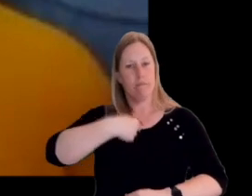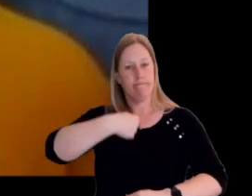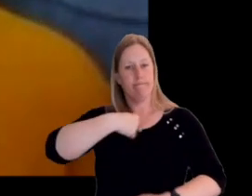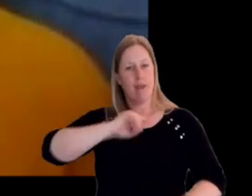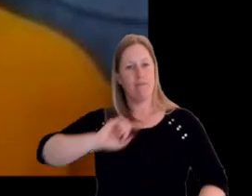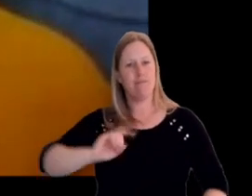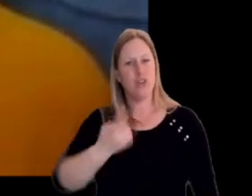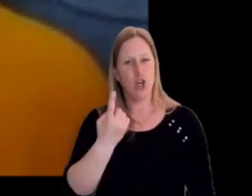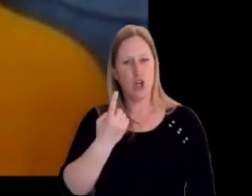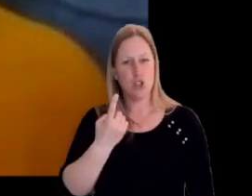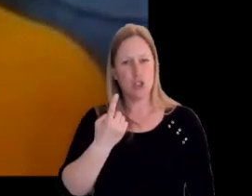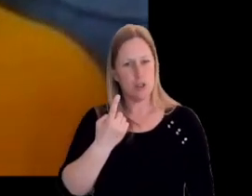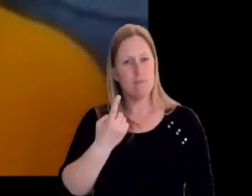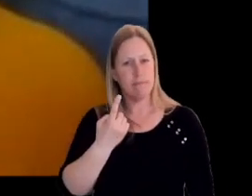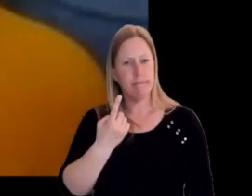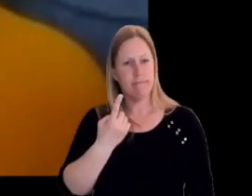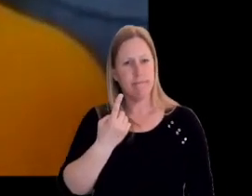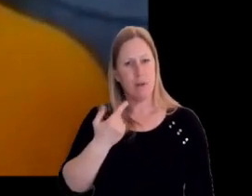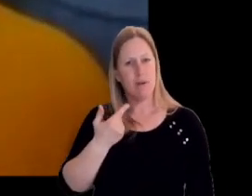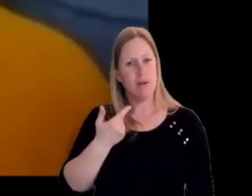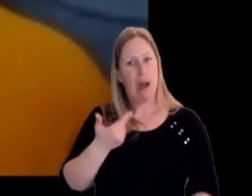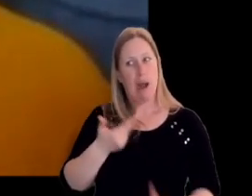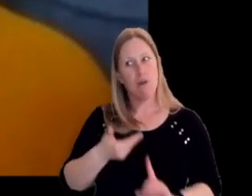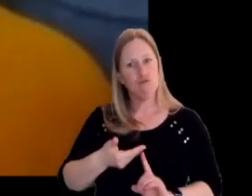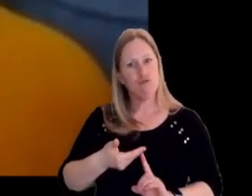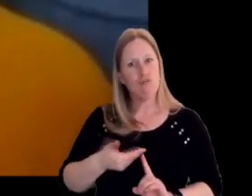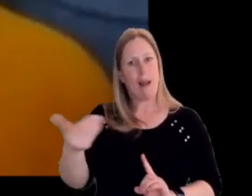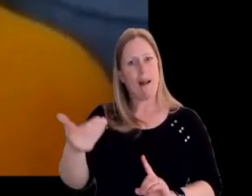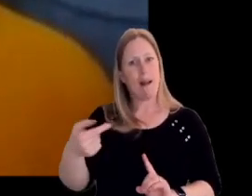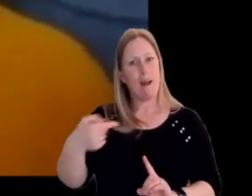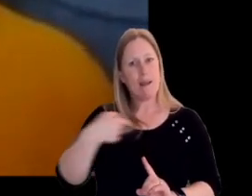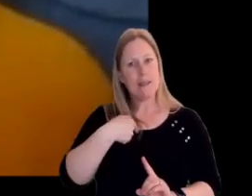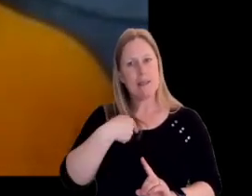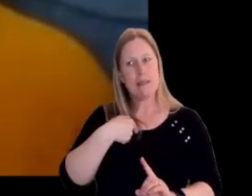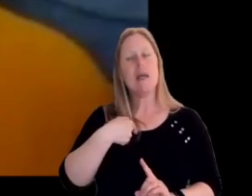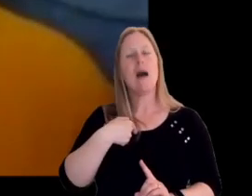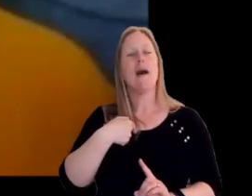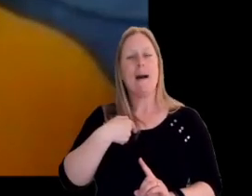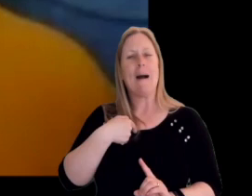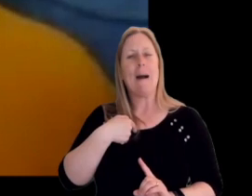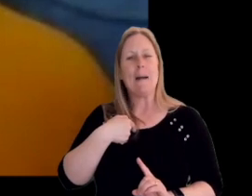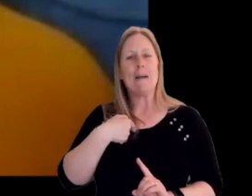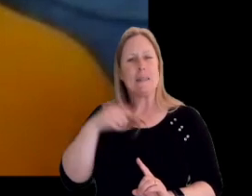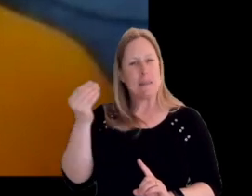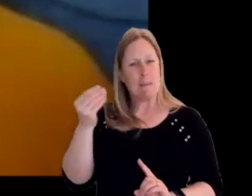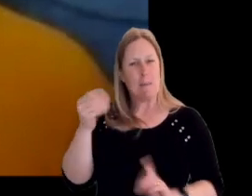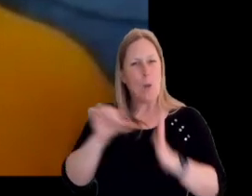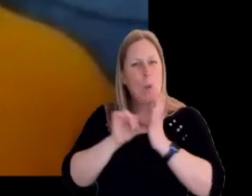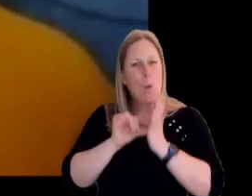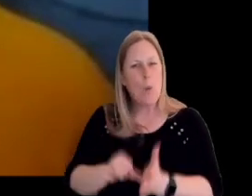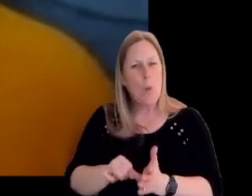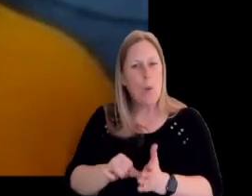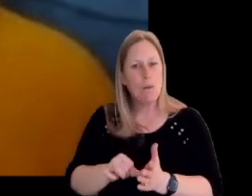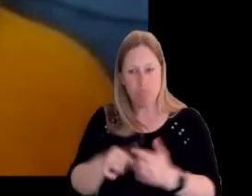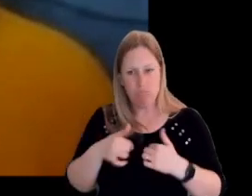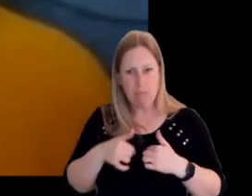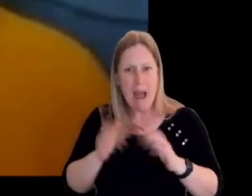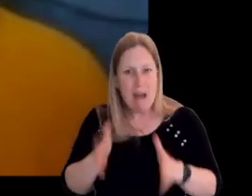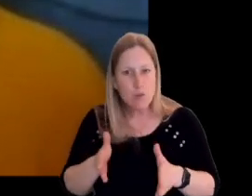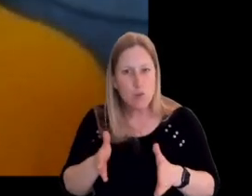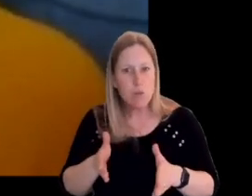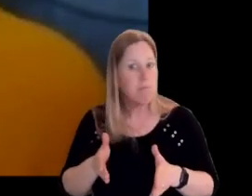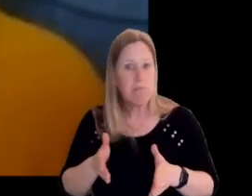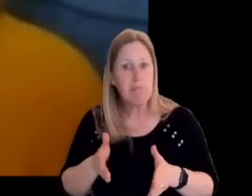putting yourself first, and to recognize that if it's difficult, then you don't have to